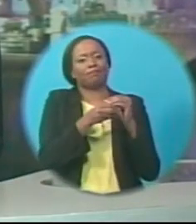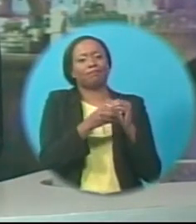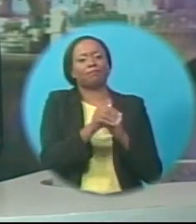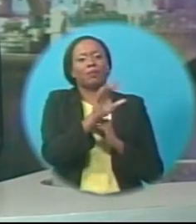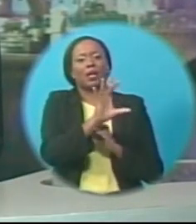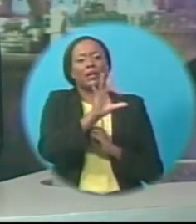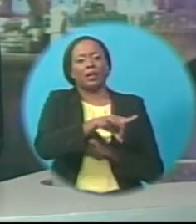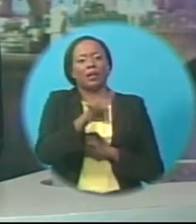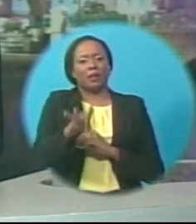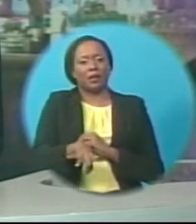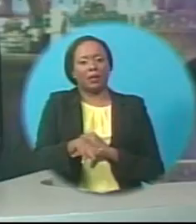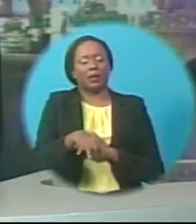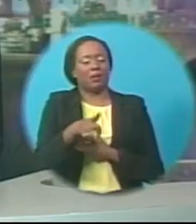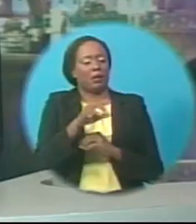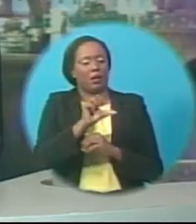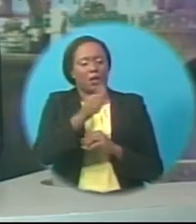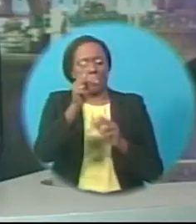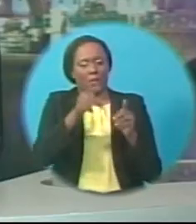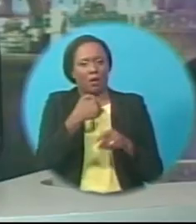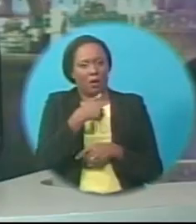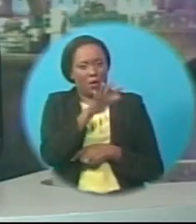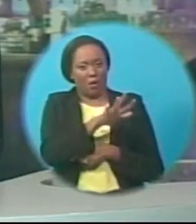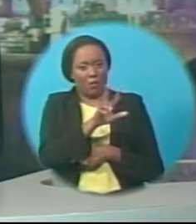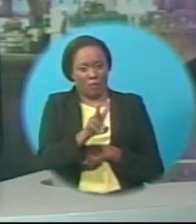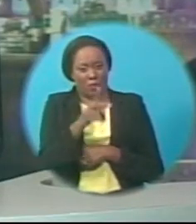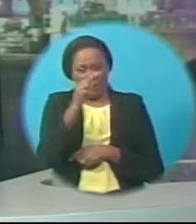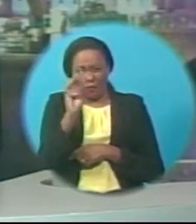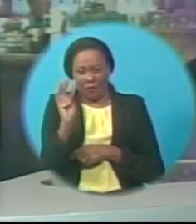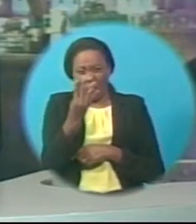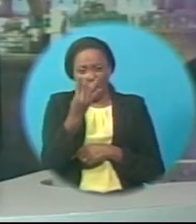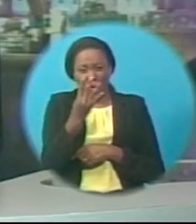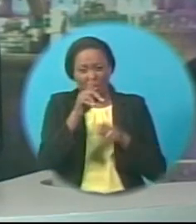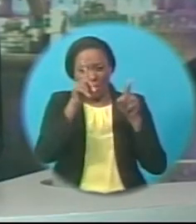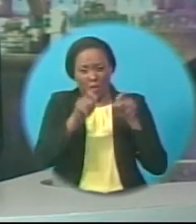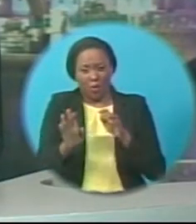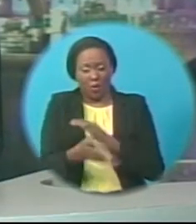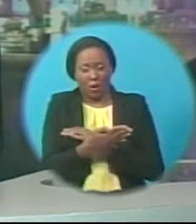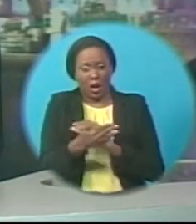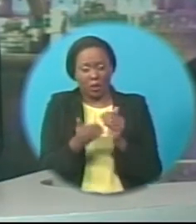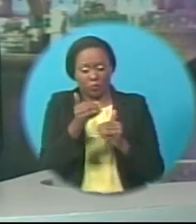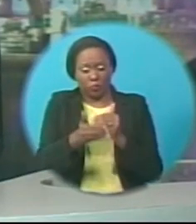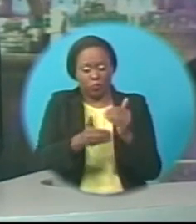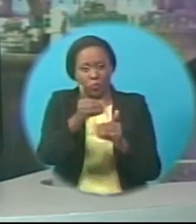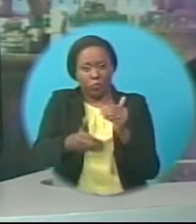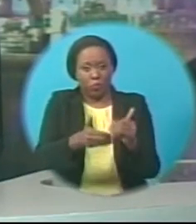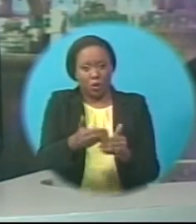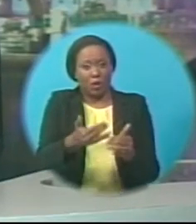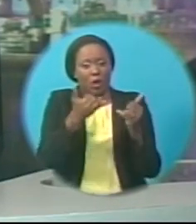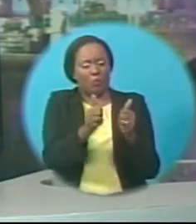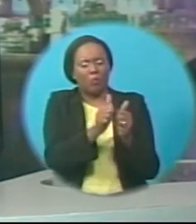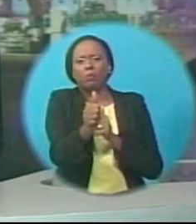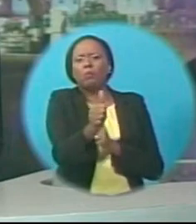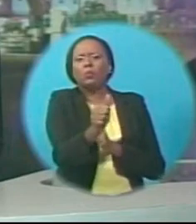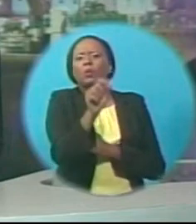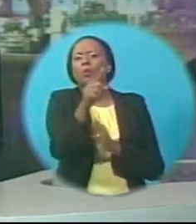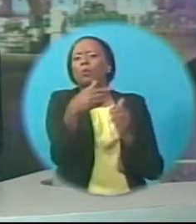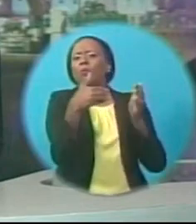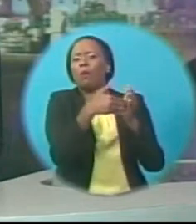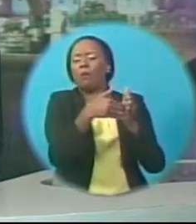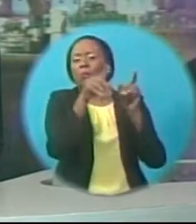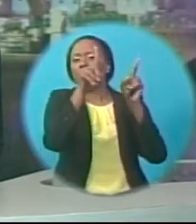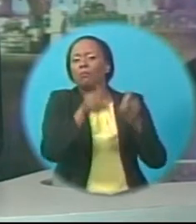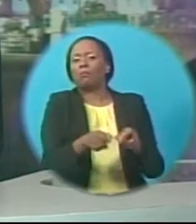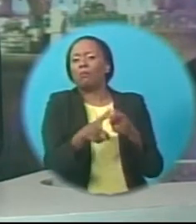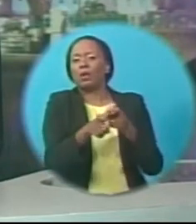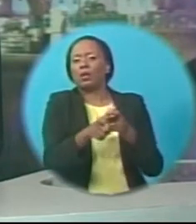Johnny Bairstow, who scored 52 for his 4th successive Test 50. And he now has gone past 1,000 test runs